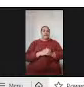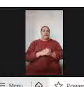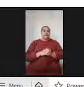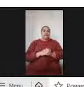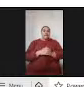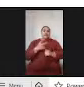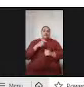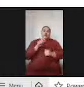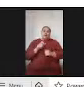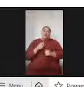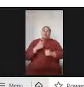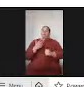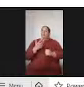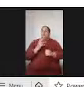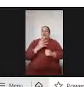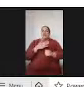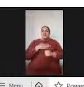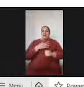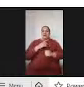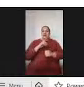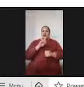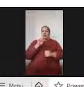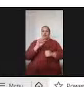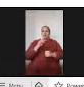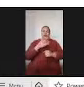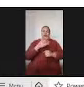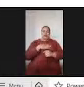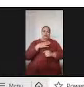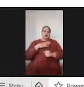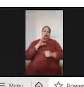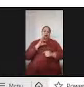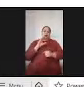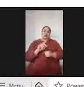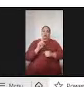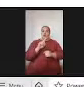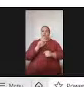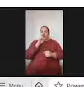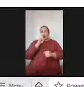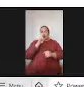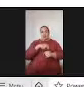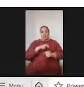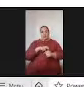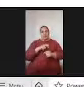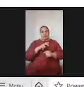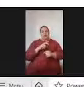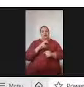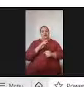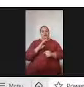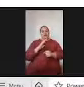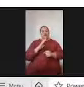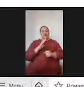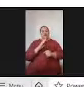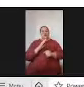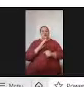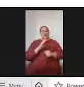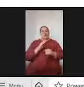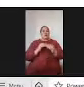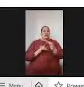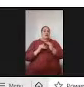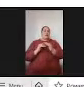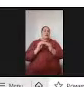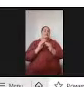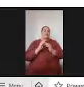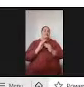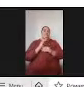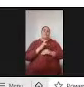Chairperson, Chair, my first question would be, what is the need to build a public engagement tool